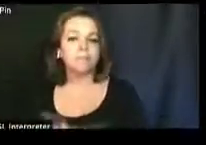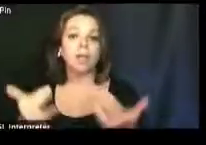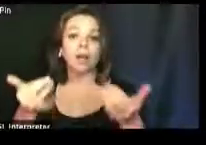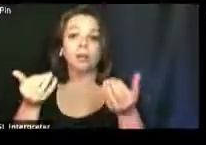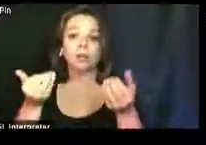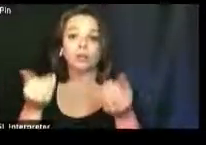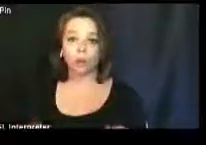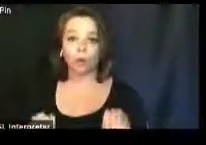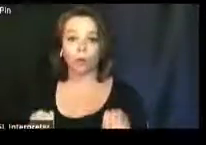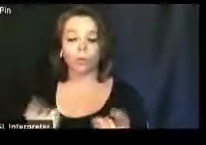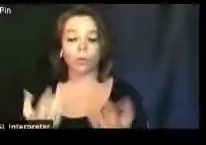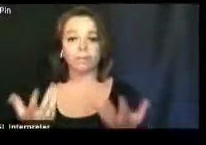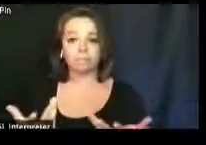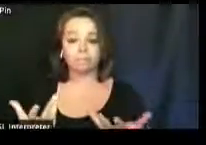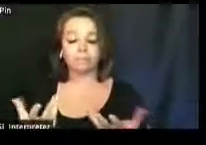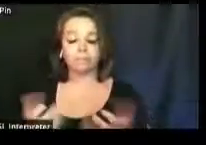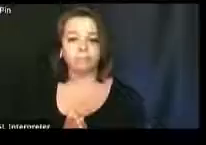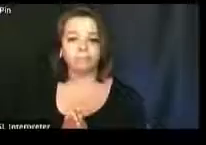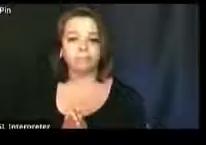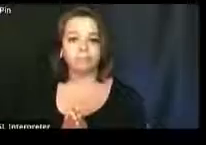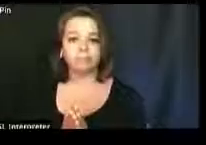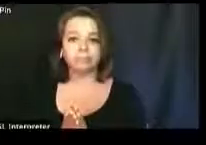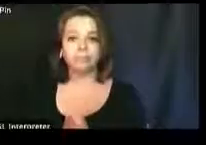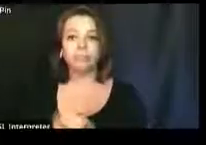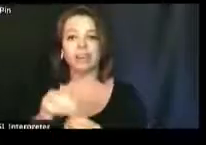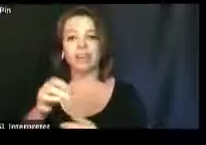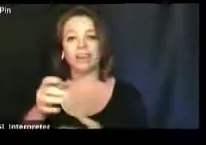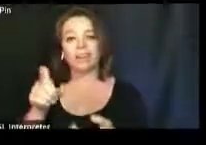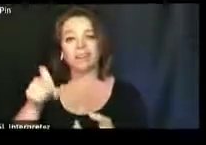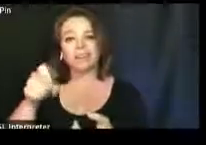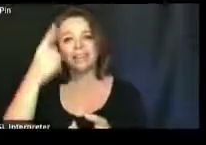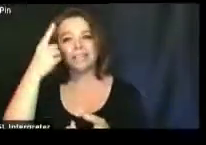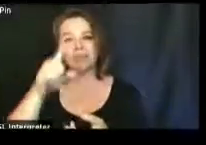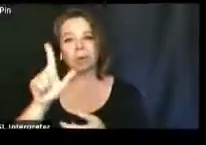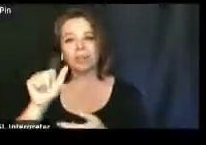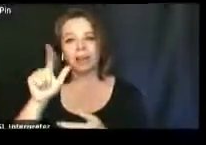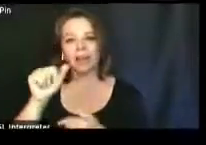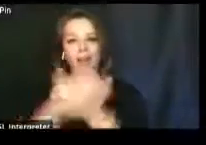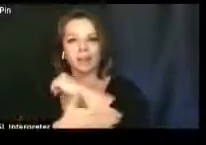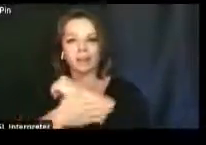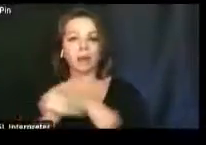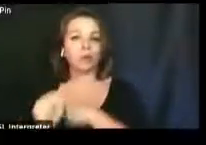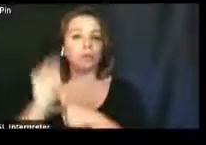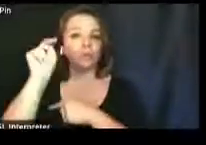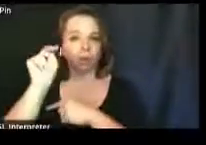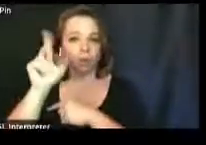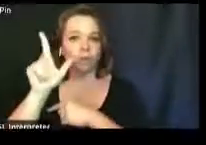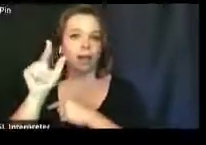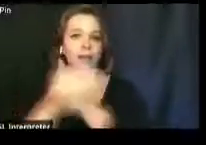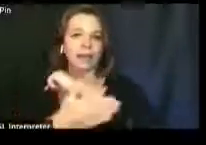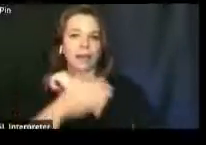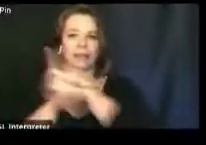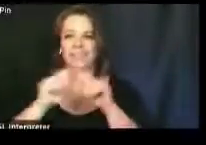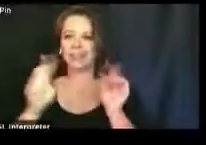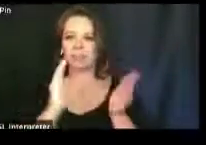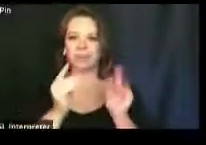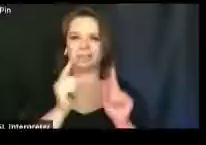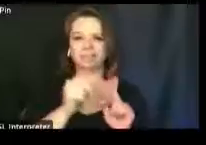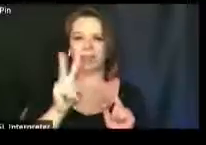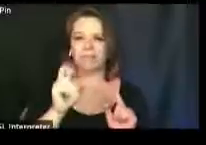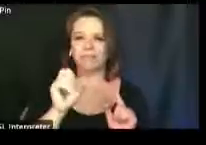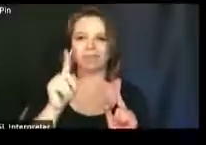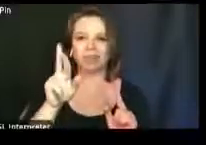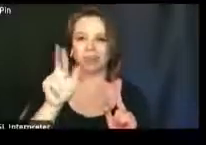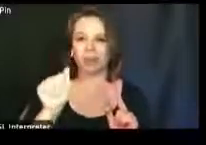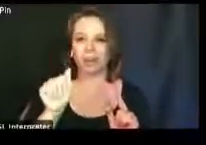So the needs of LA County, North LA County, are different than Ventura County. And so I would